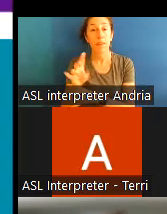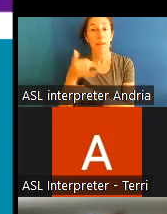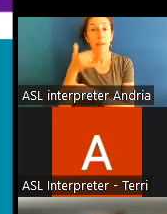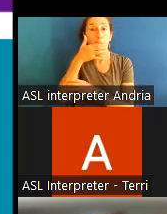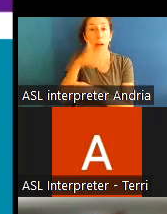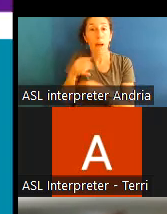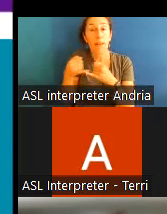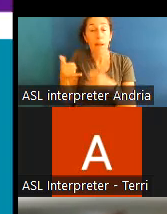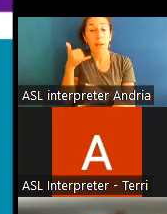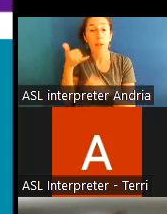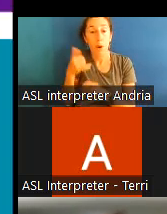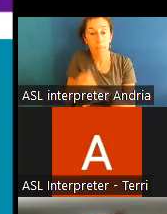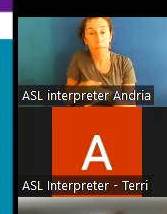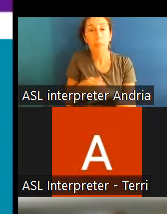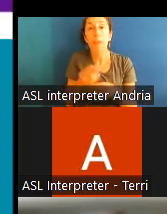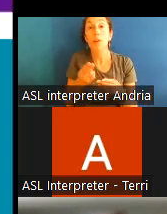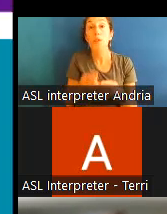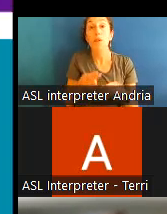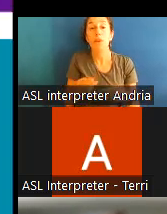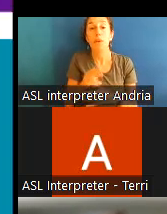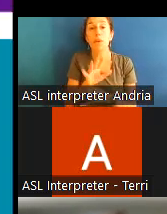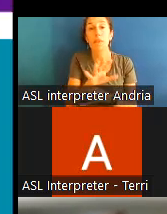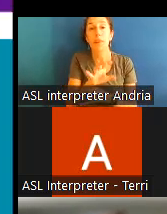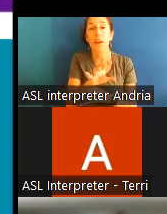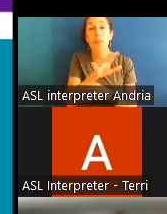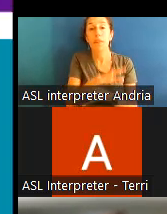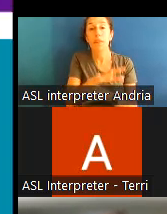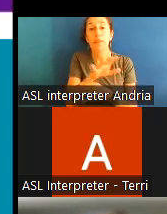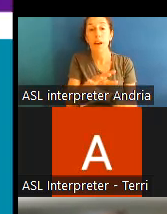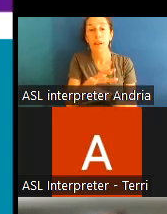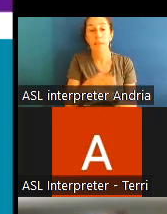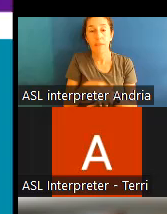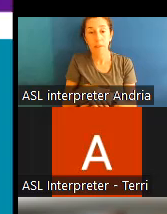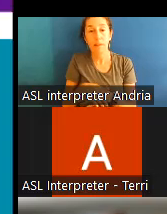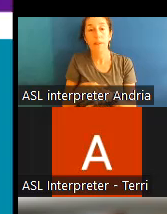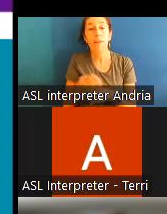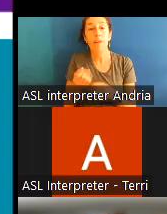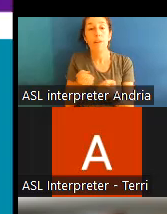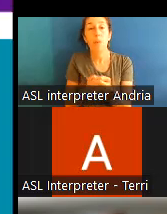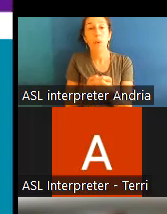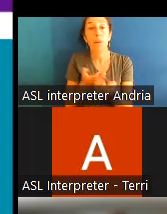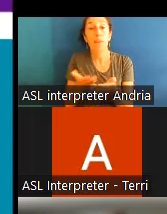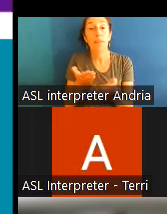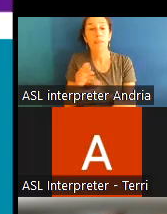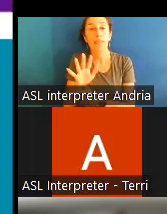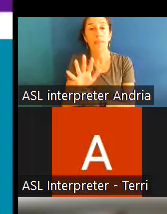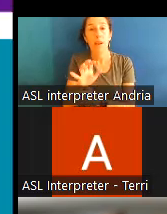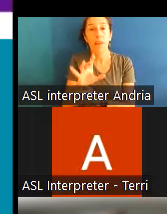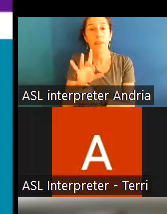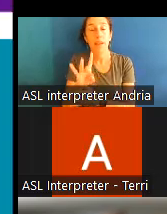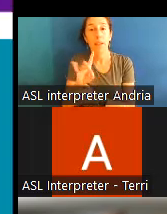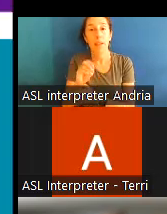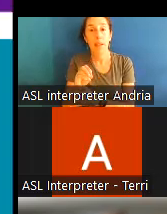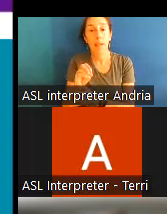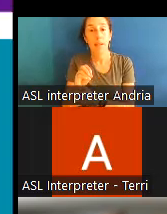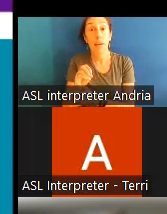555 people served in shelter on that day, and 580 received supportive services. Those numbers